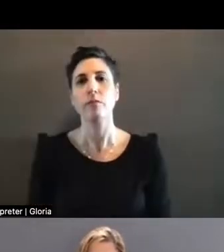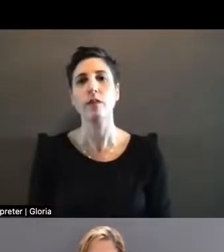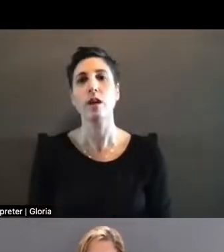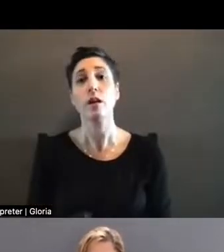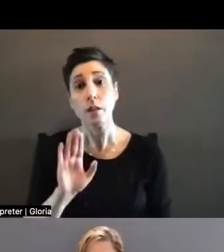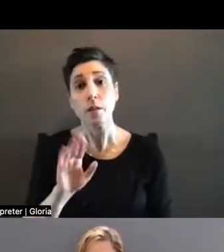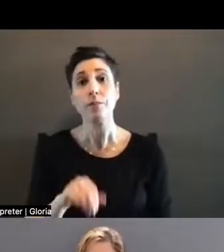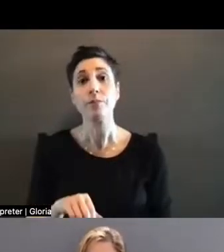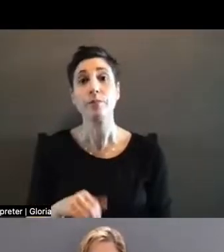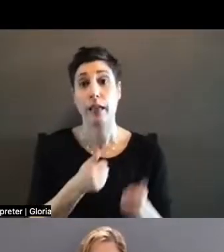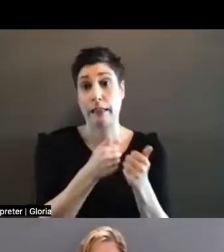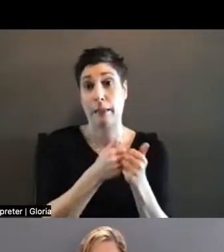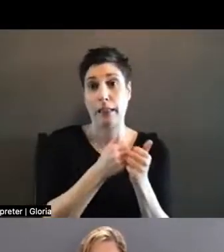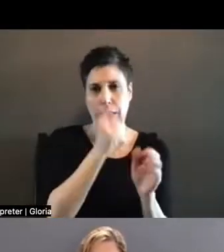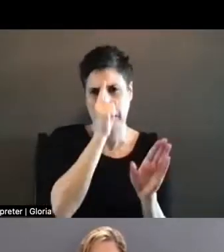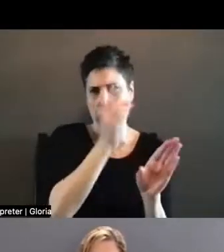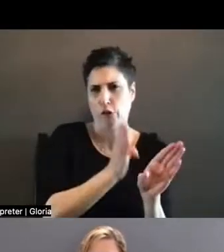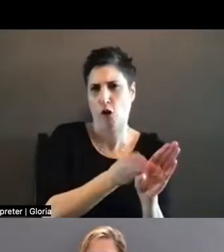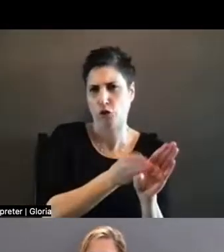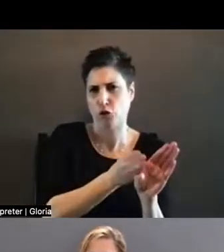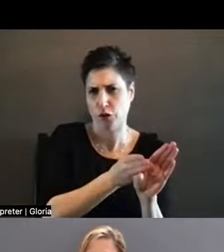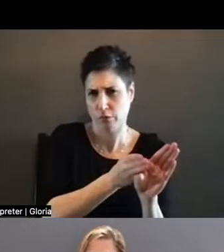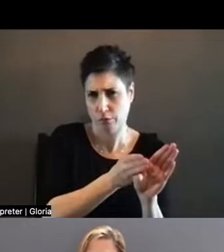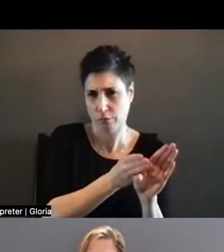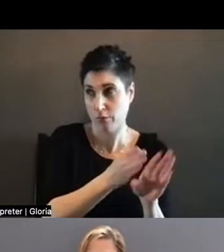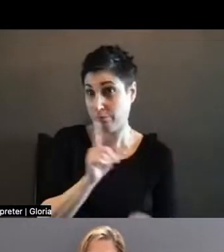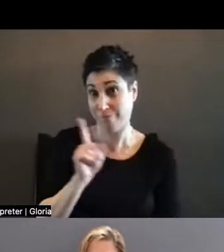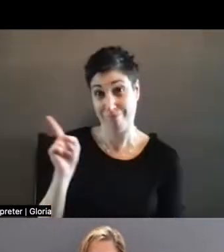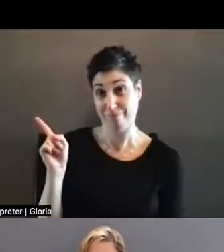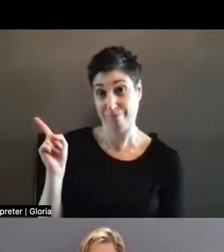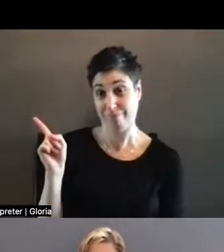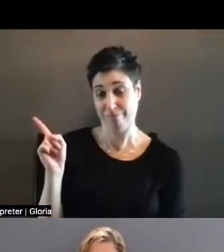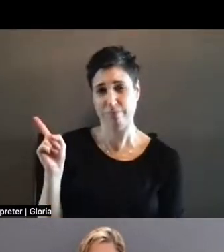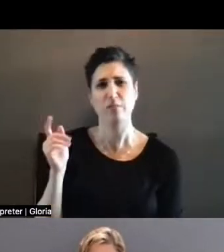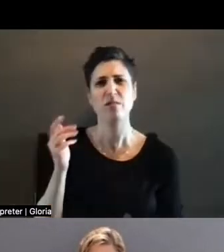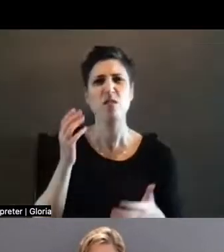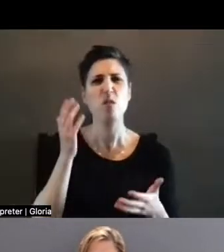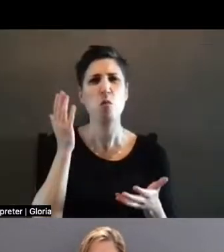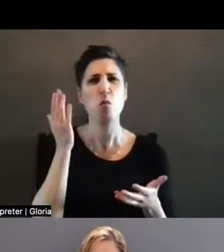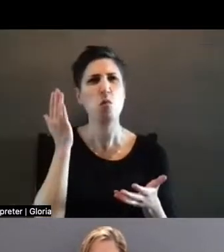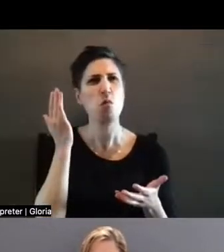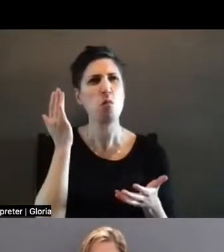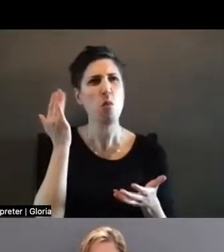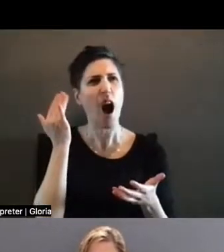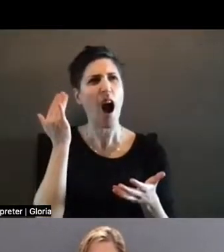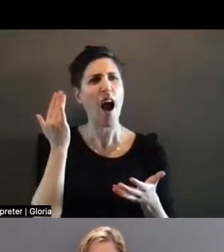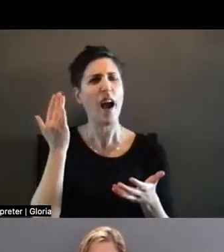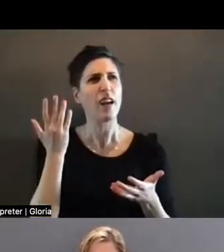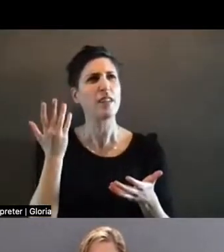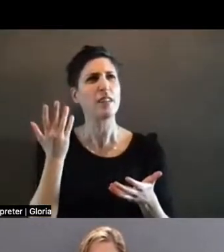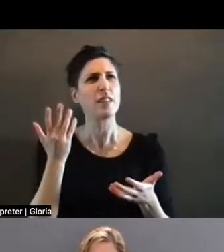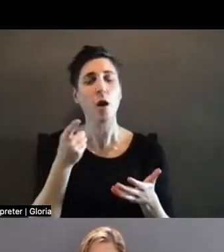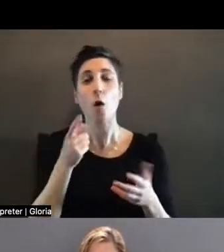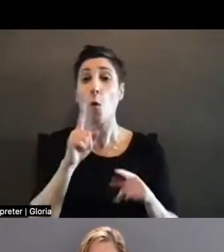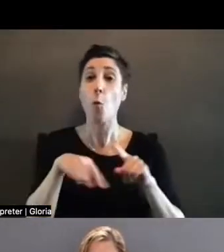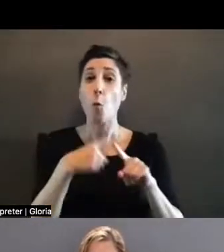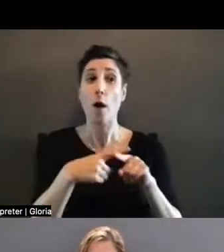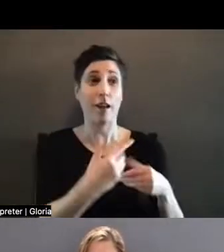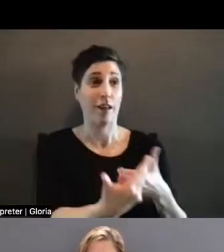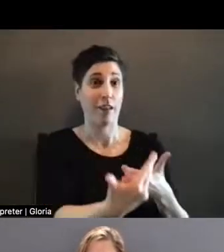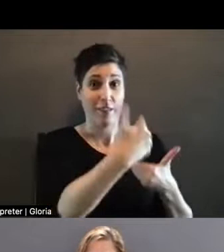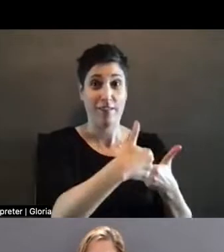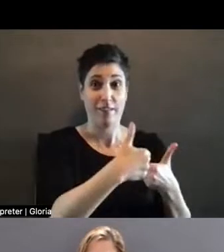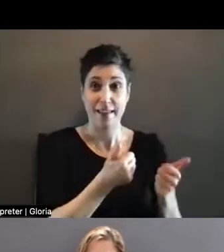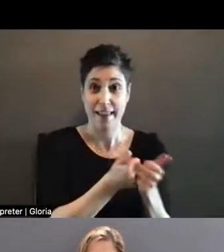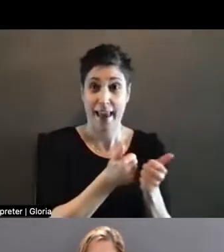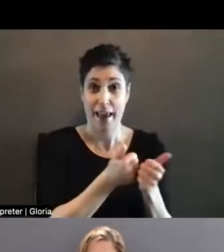with gaming psychology. If you look carefully at why people behave the way they do when they're playing games, you actually